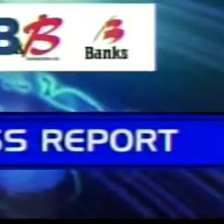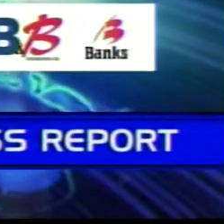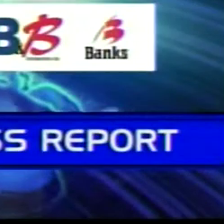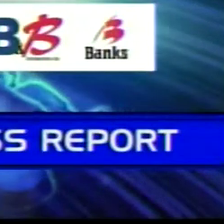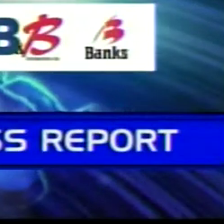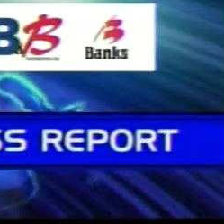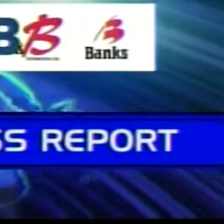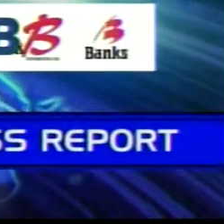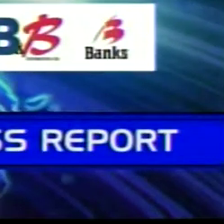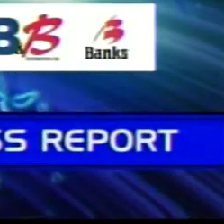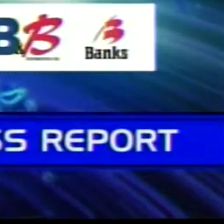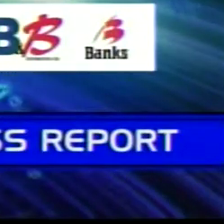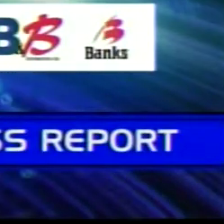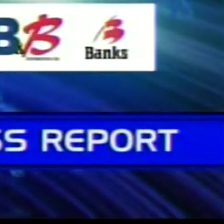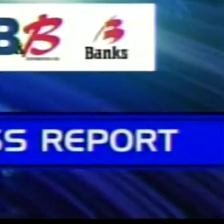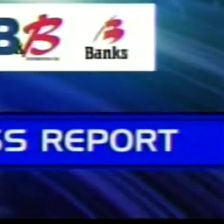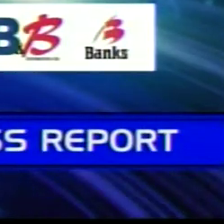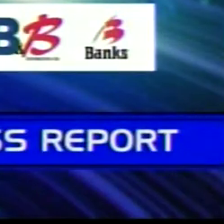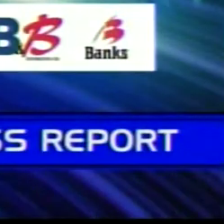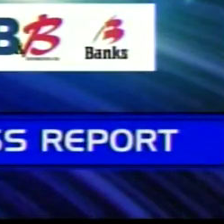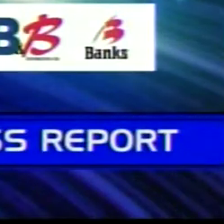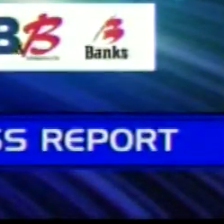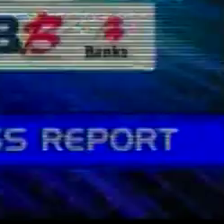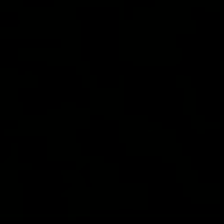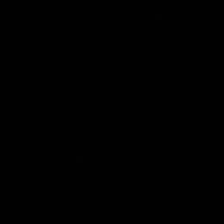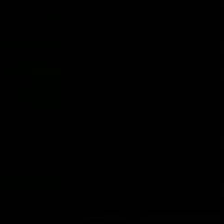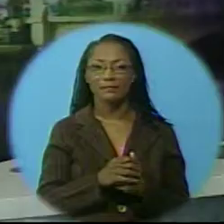goal: excellence.